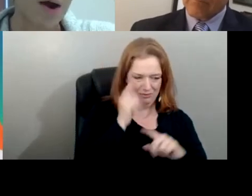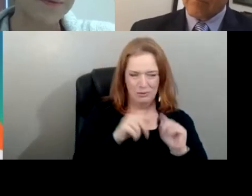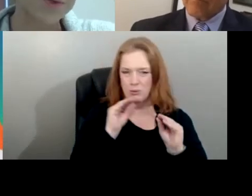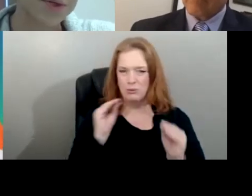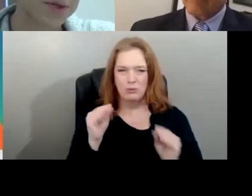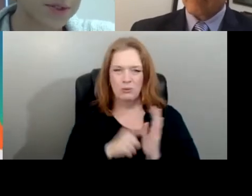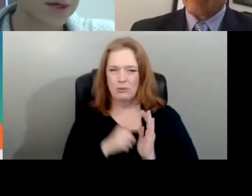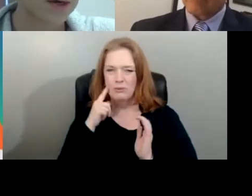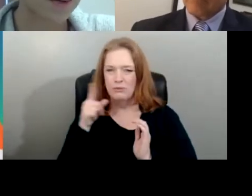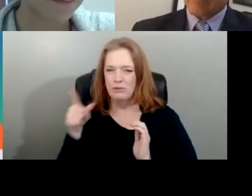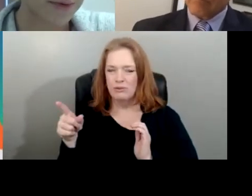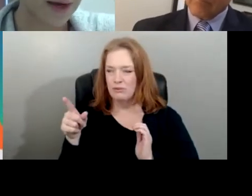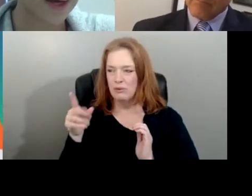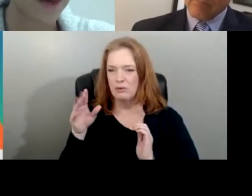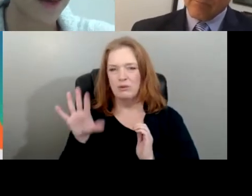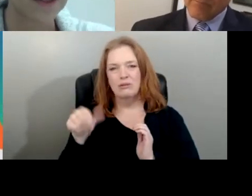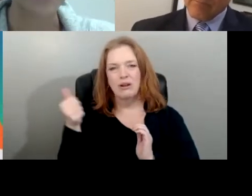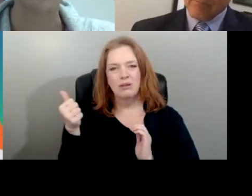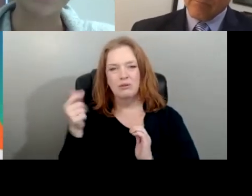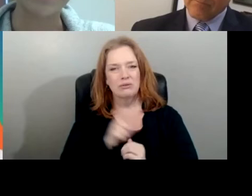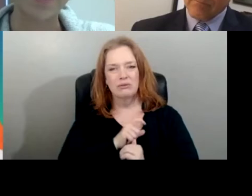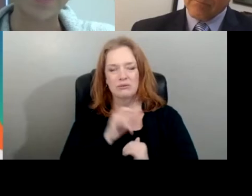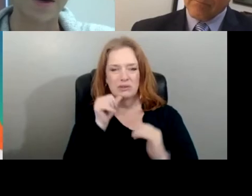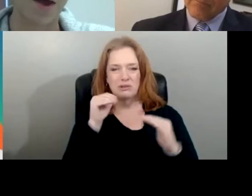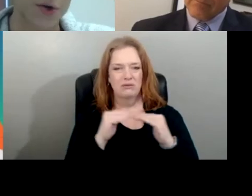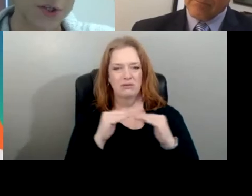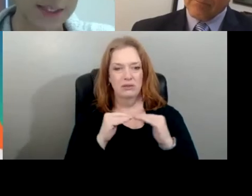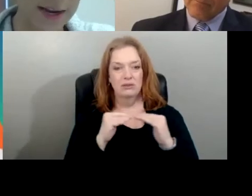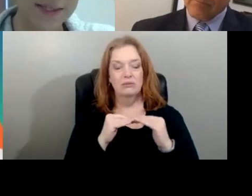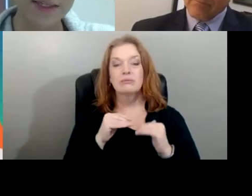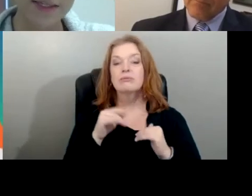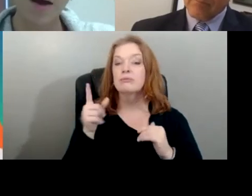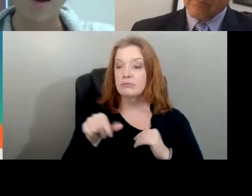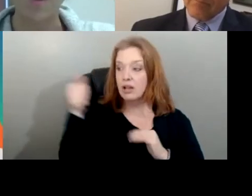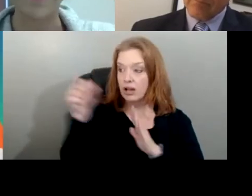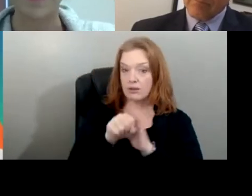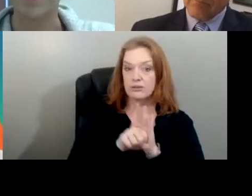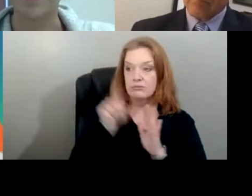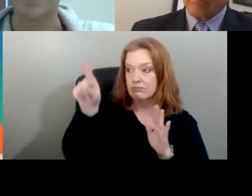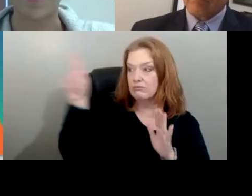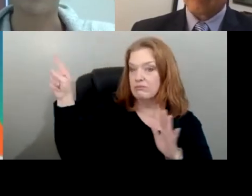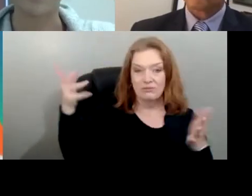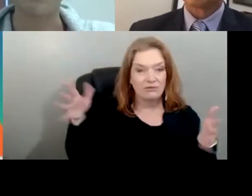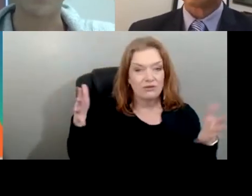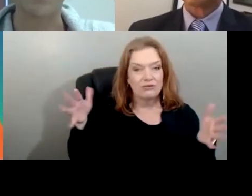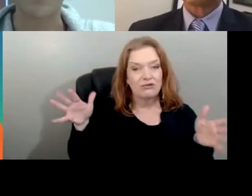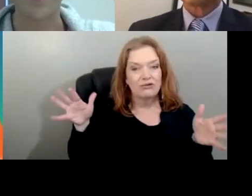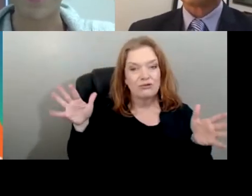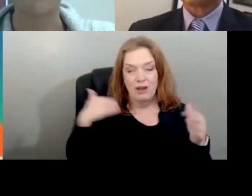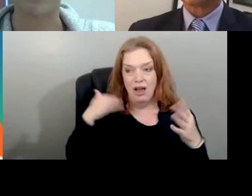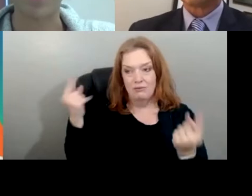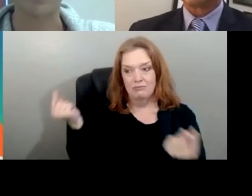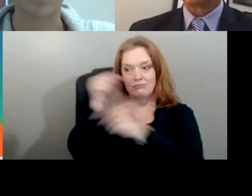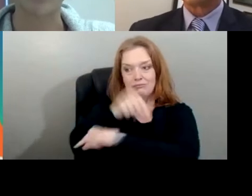tribal officers has been done in other states. And I believe Melanie might